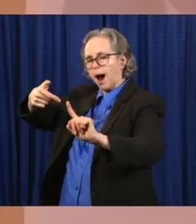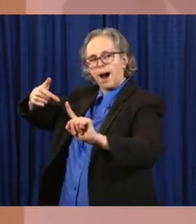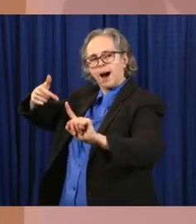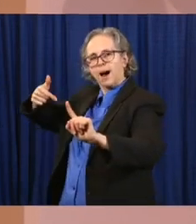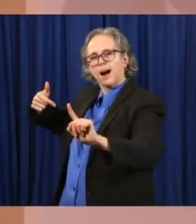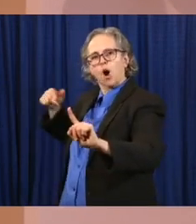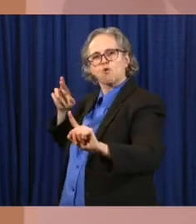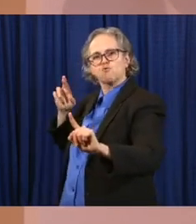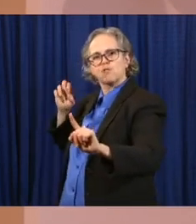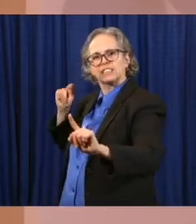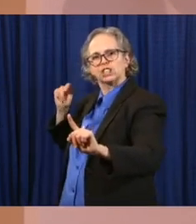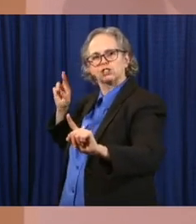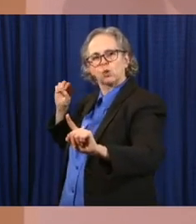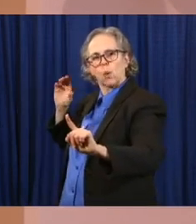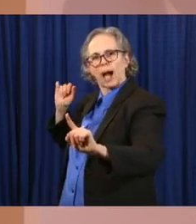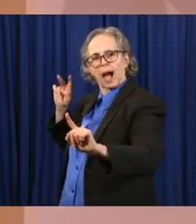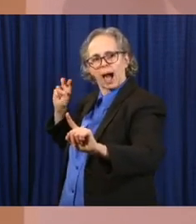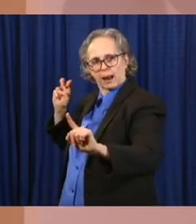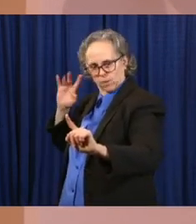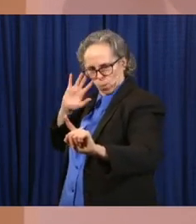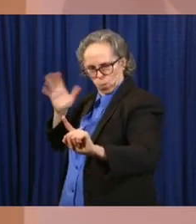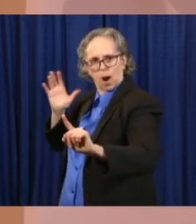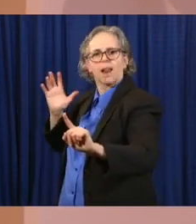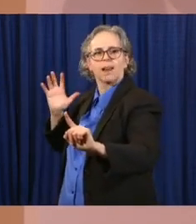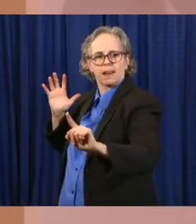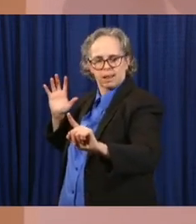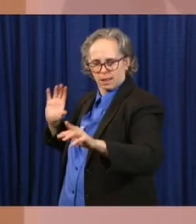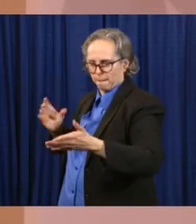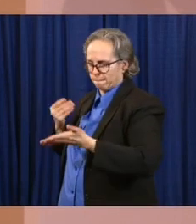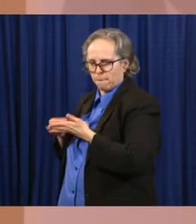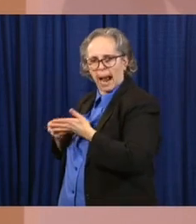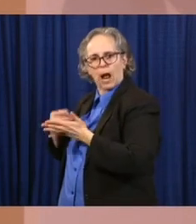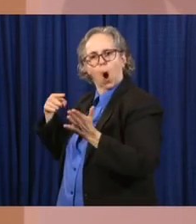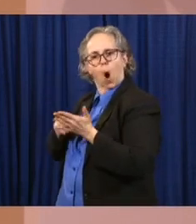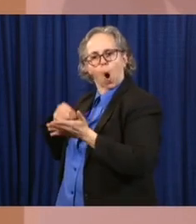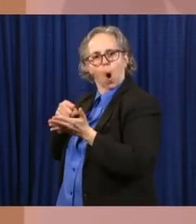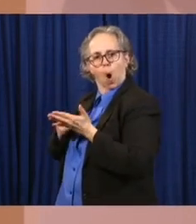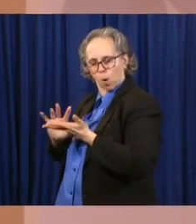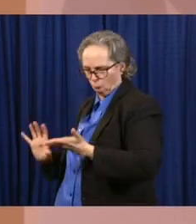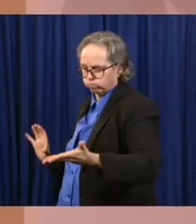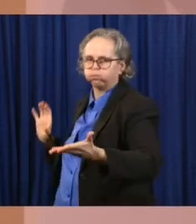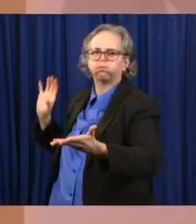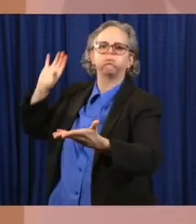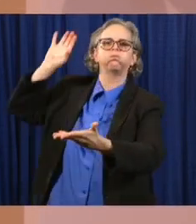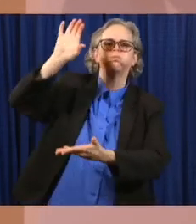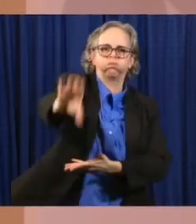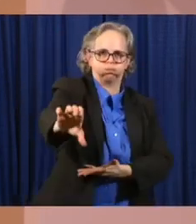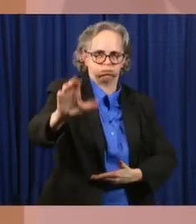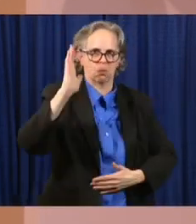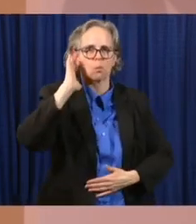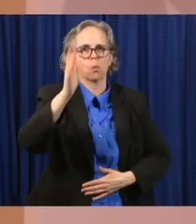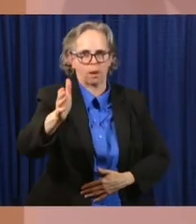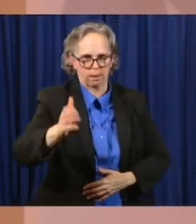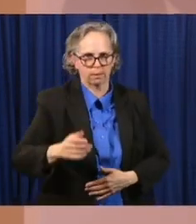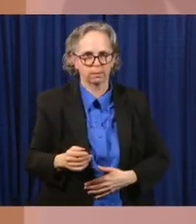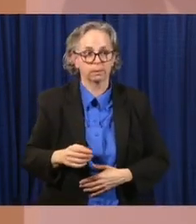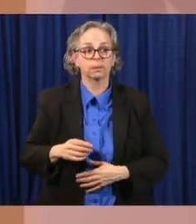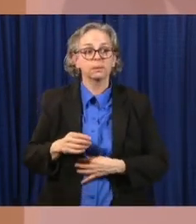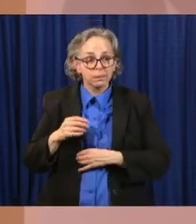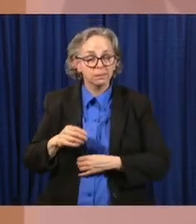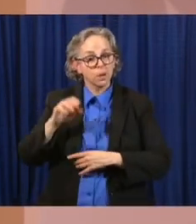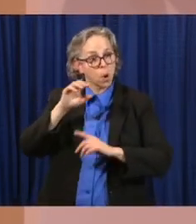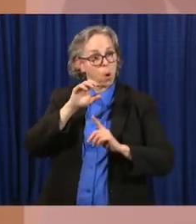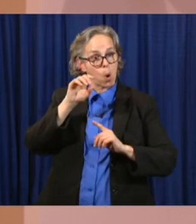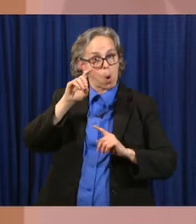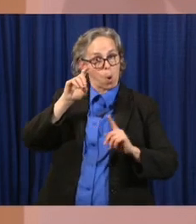through this with the folks at ODJFS. They have committed to those timetables for those improvements.